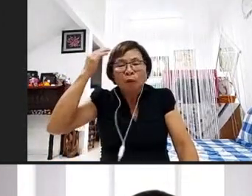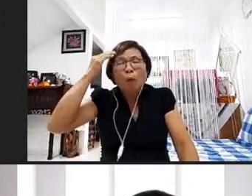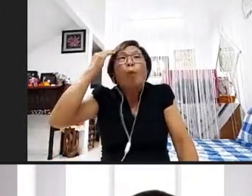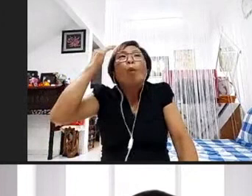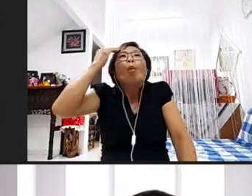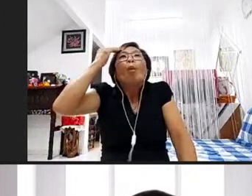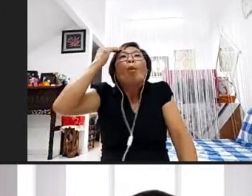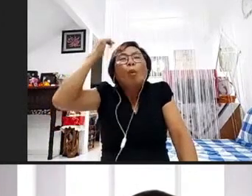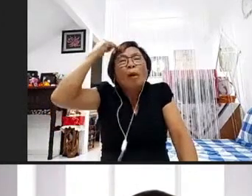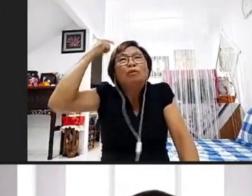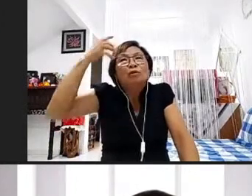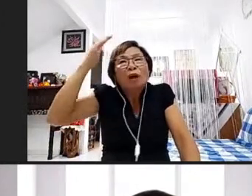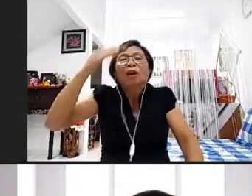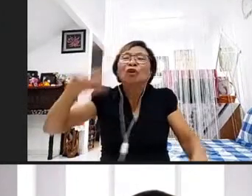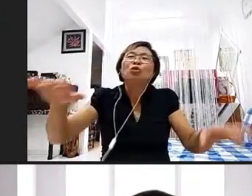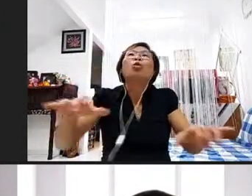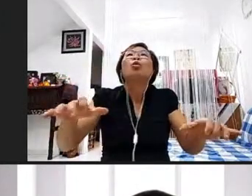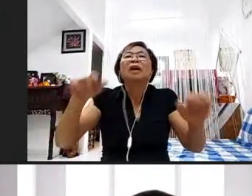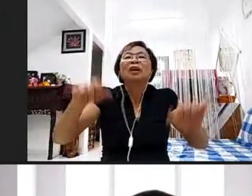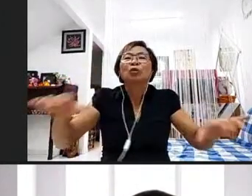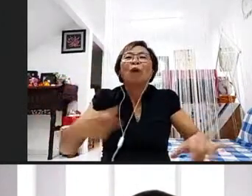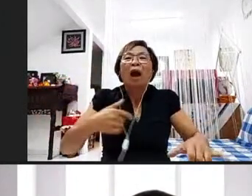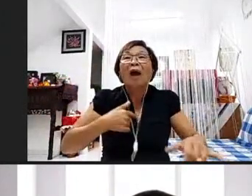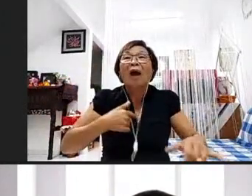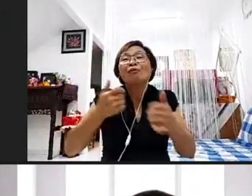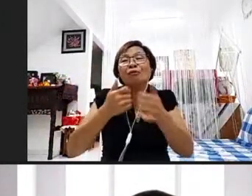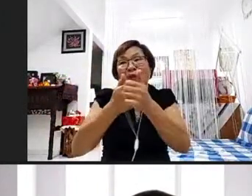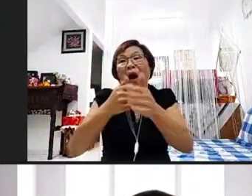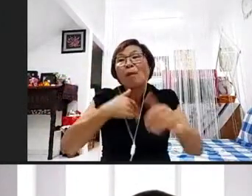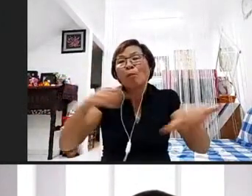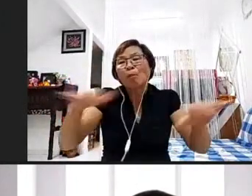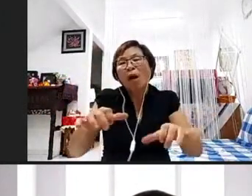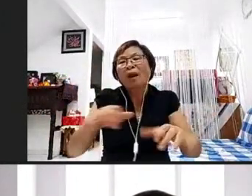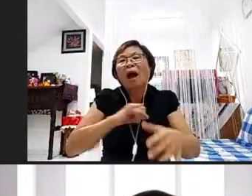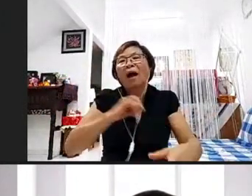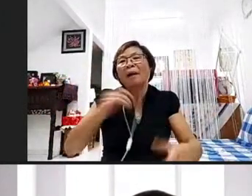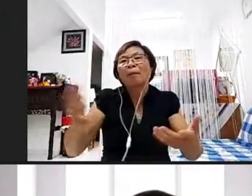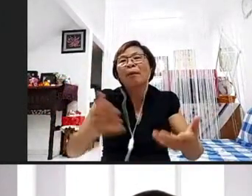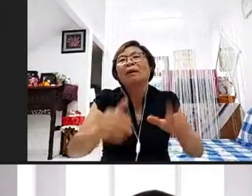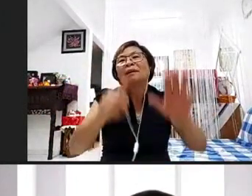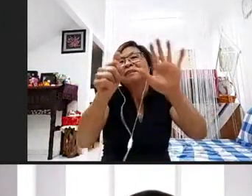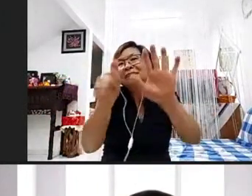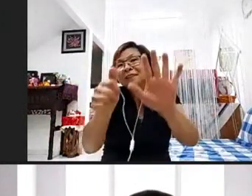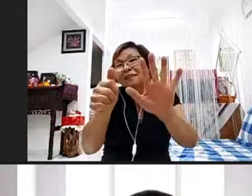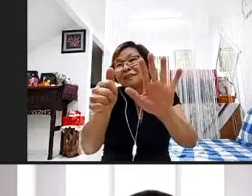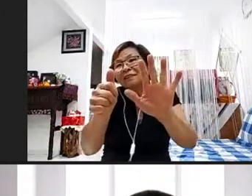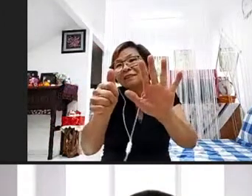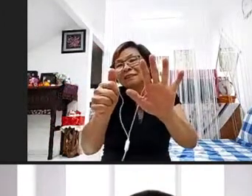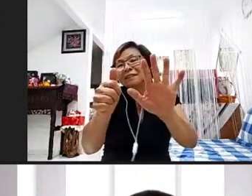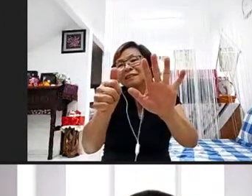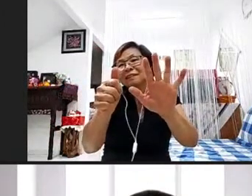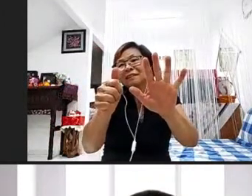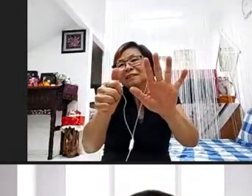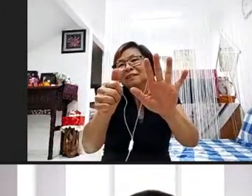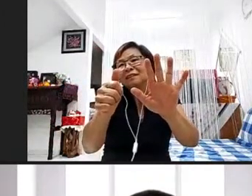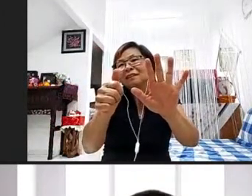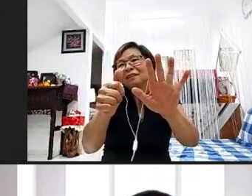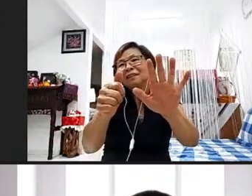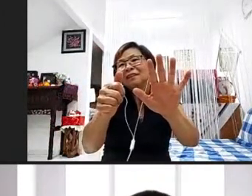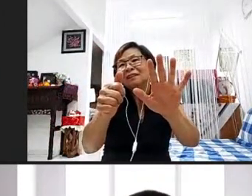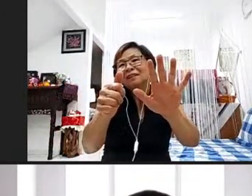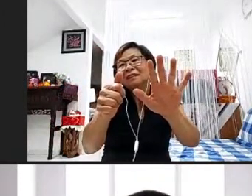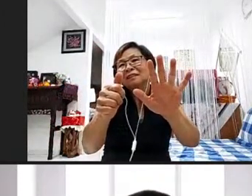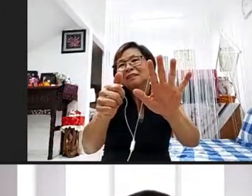And here, the way I practice it is I bring in the sixth of the Noble Eightfold Path, which is right